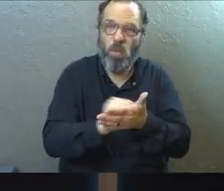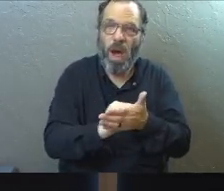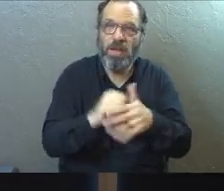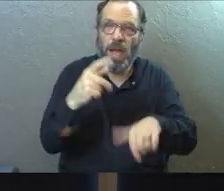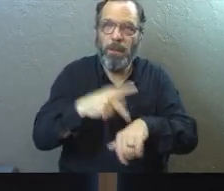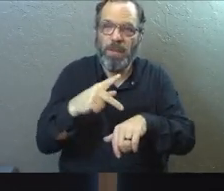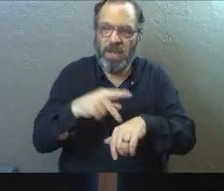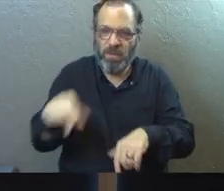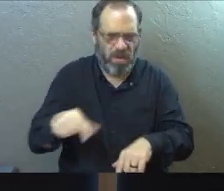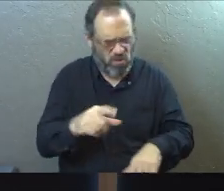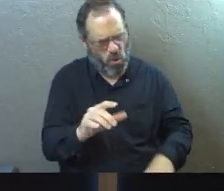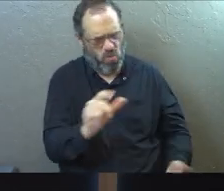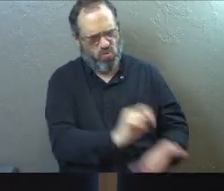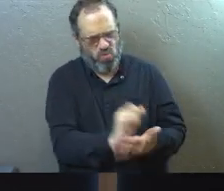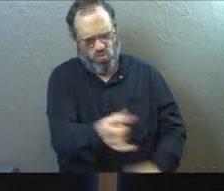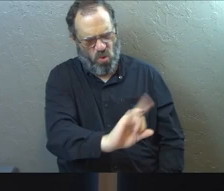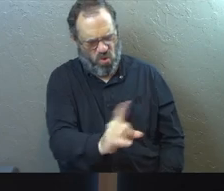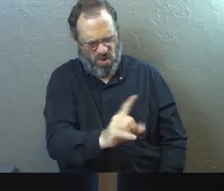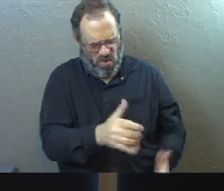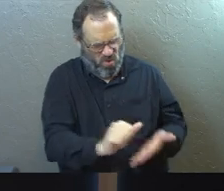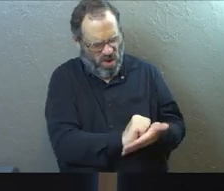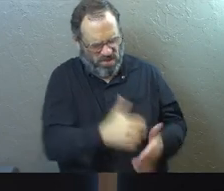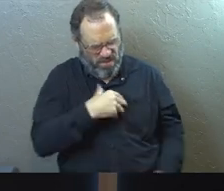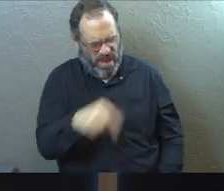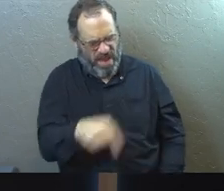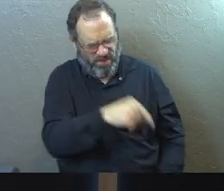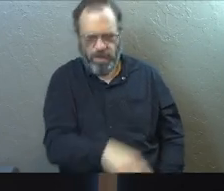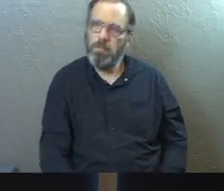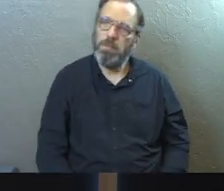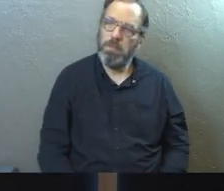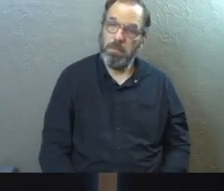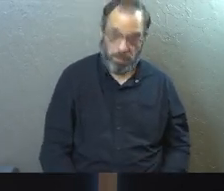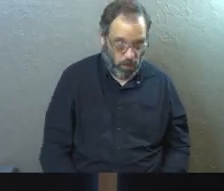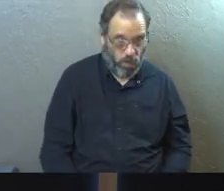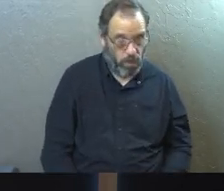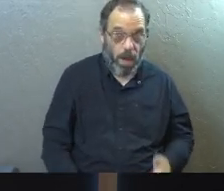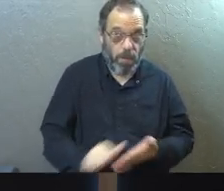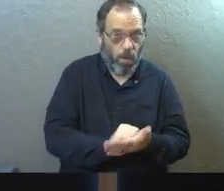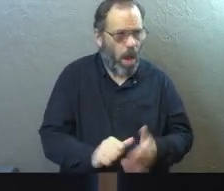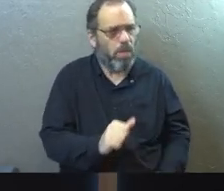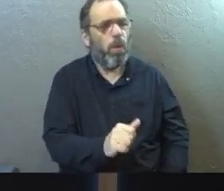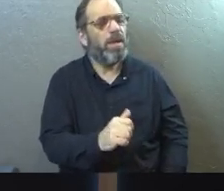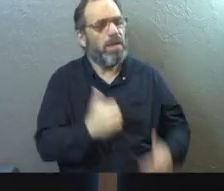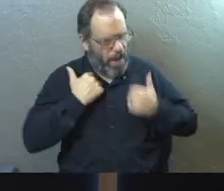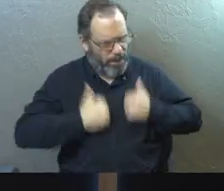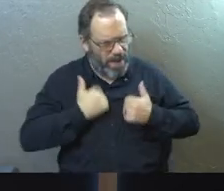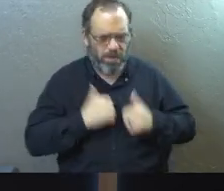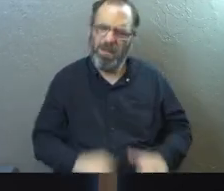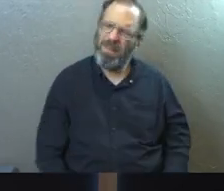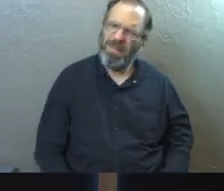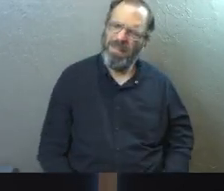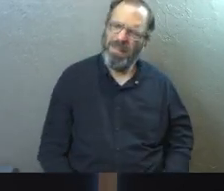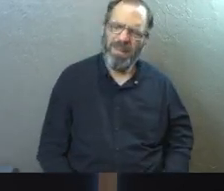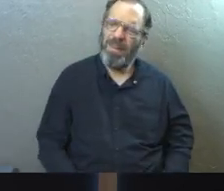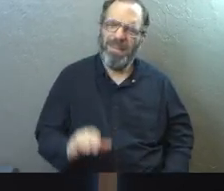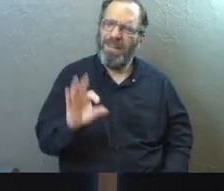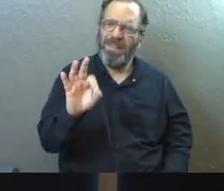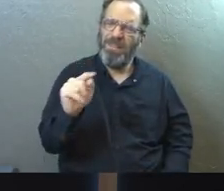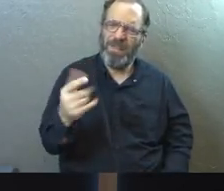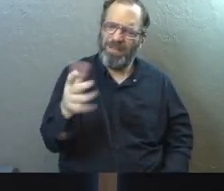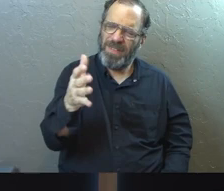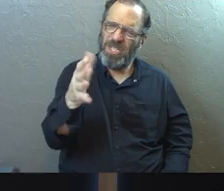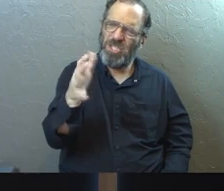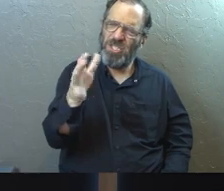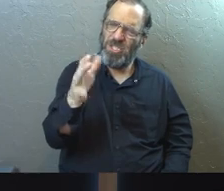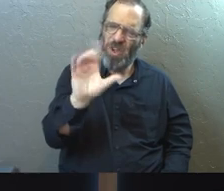And, you Peter's like, no way you can wash my feet. There's no way I could let you do that. And Jesus is like, no, I'm going to. And he's like, well, then bathe me. And Jesus is like, just the feet, bro. You